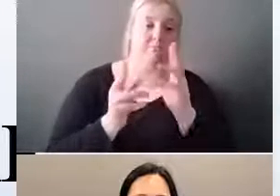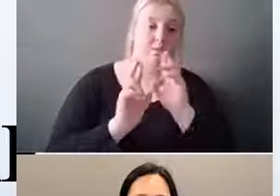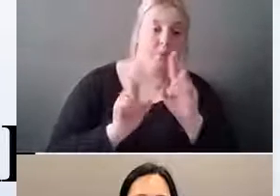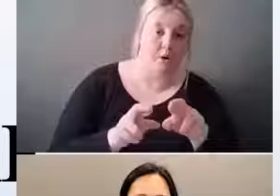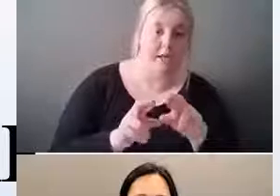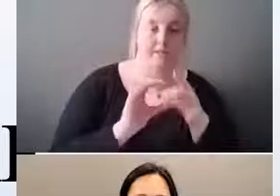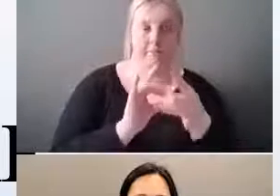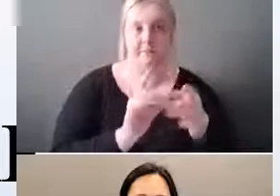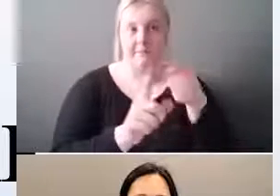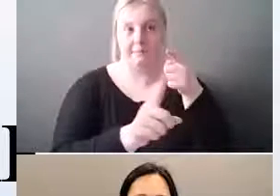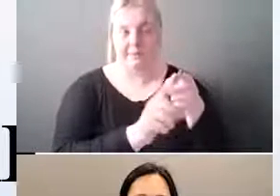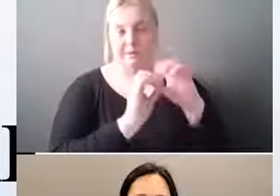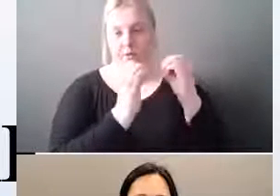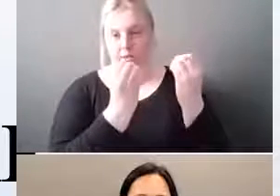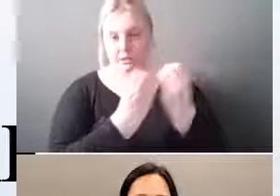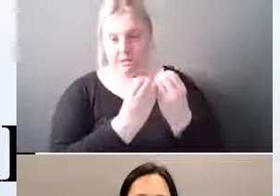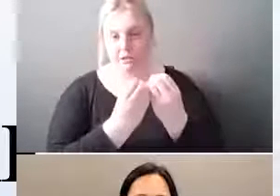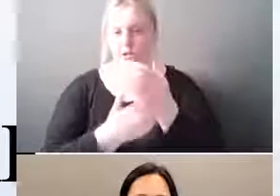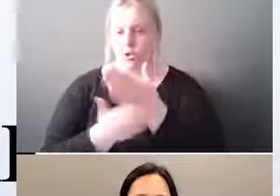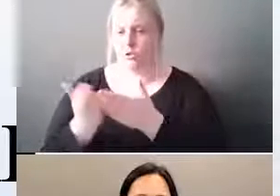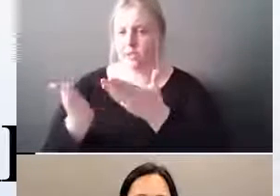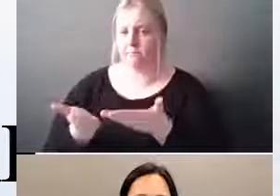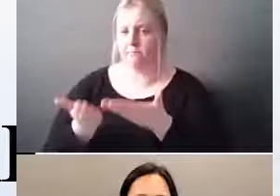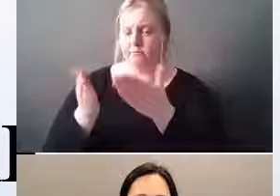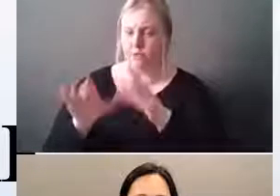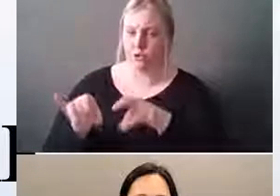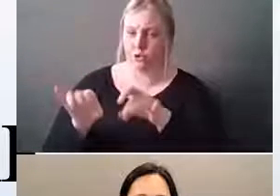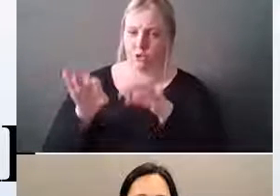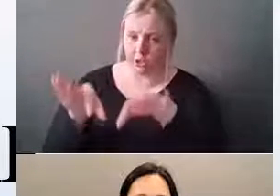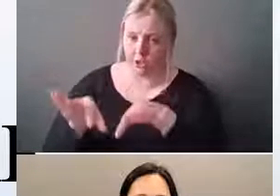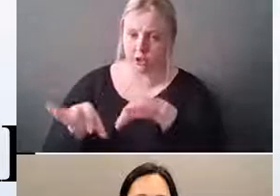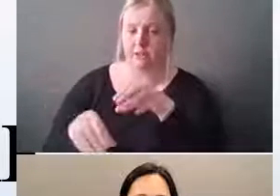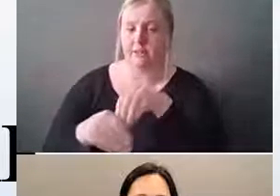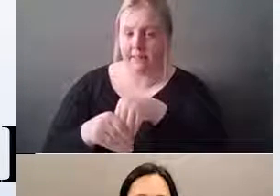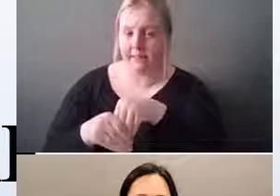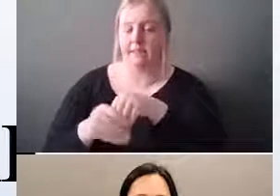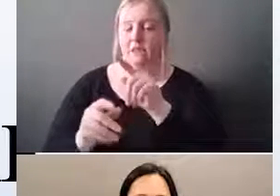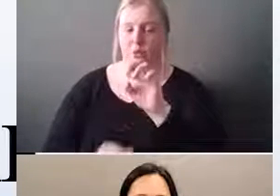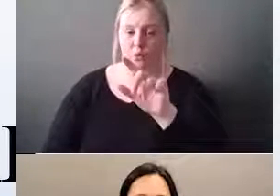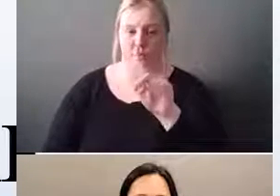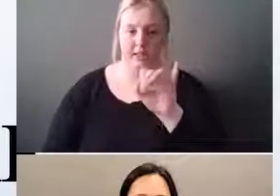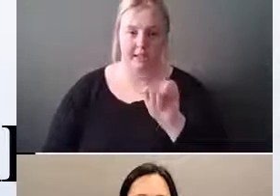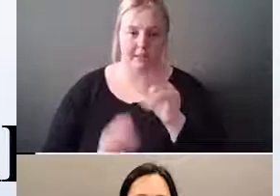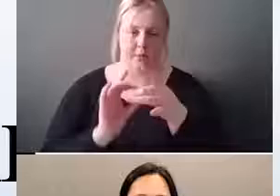organizations. There are suggestions for these in the toolkits, such as reporting. And this was clearly asked for